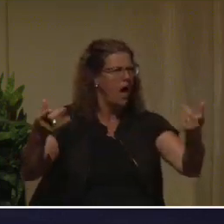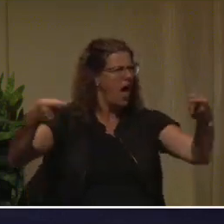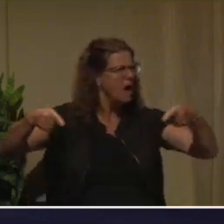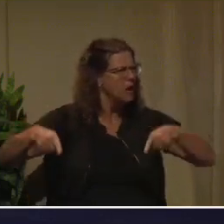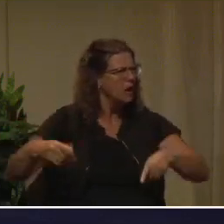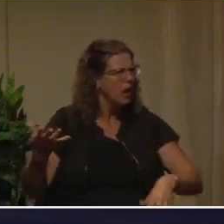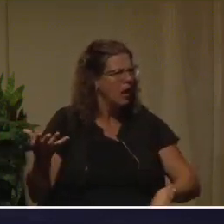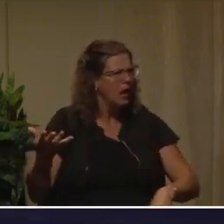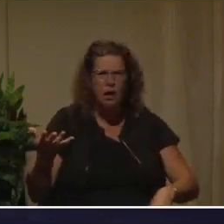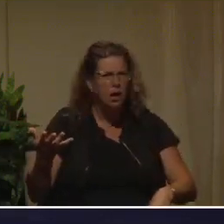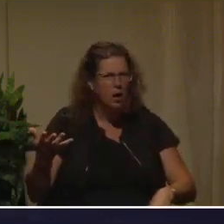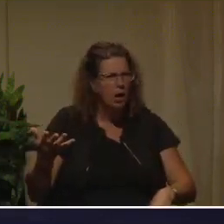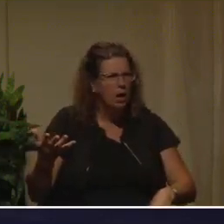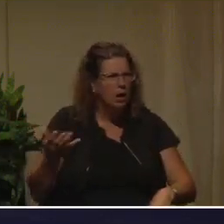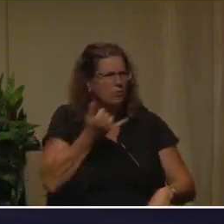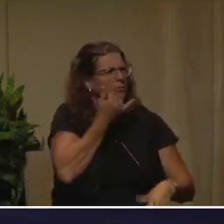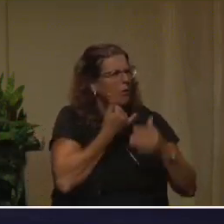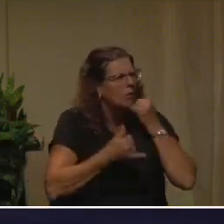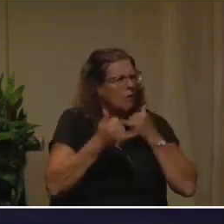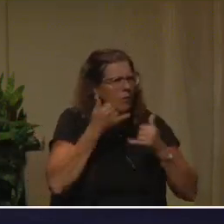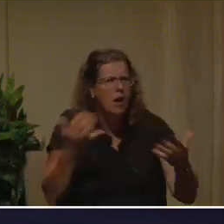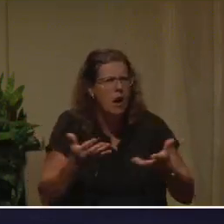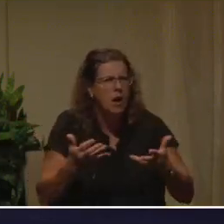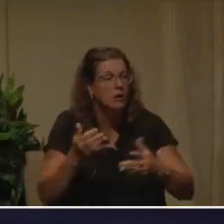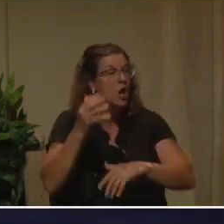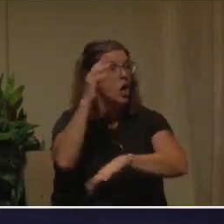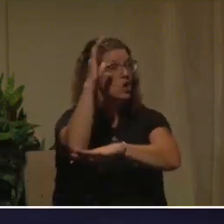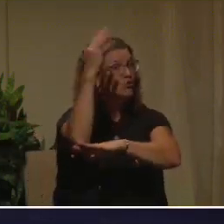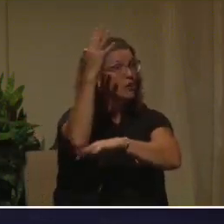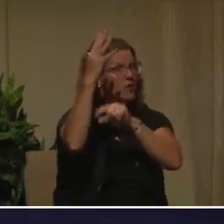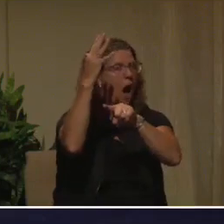And what they figured out is that trees need wind.